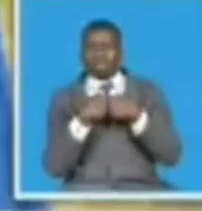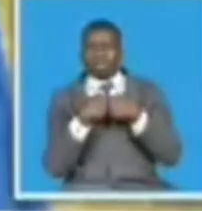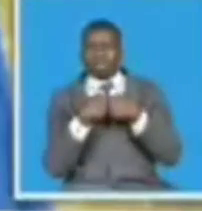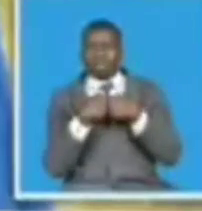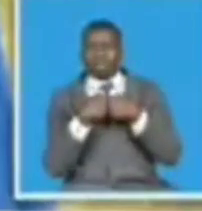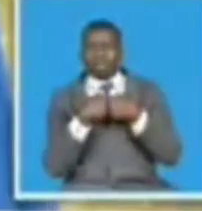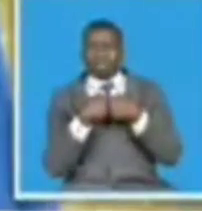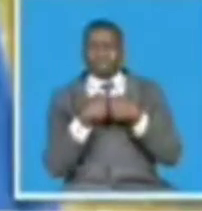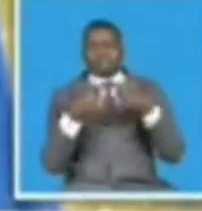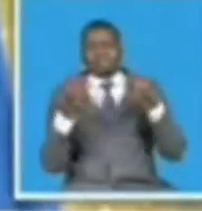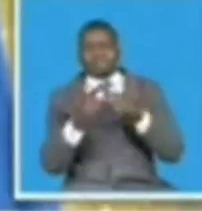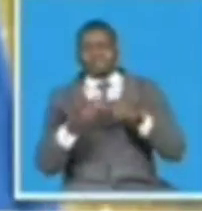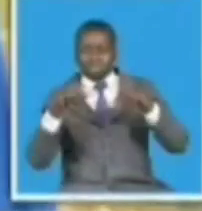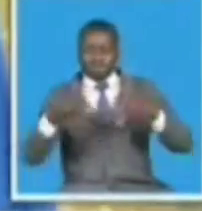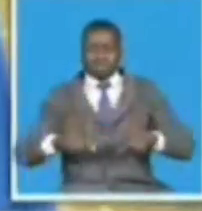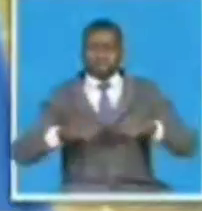pamyeo yatu.